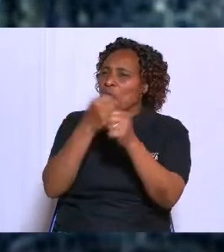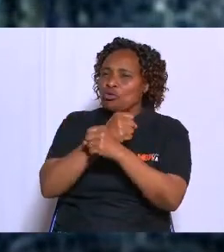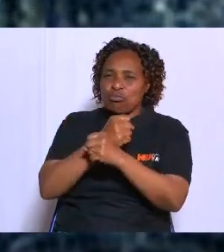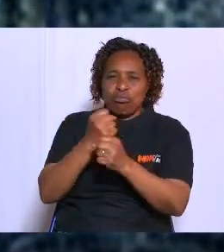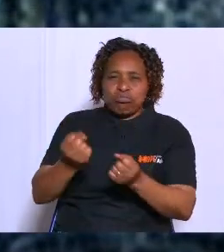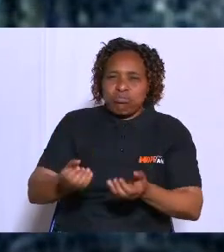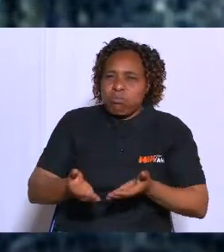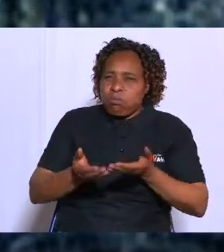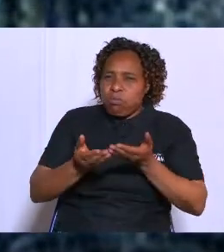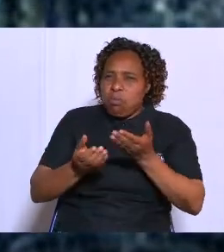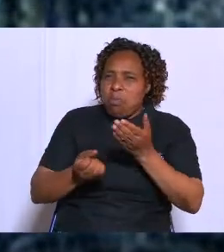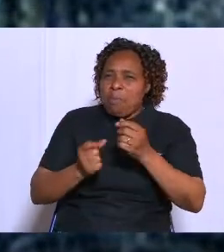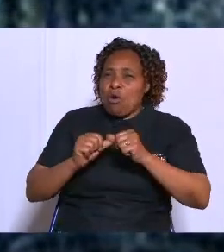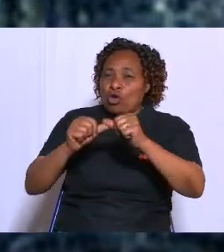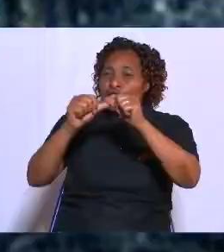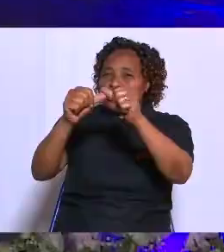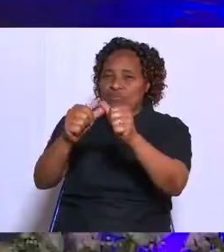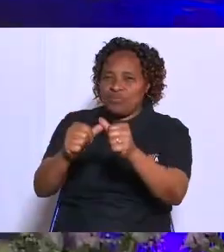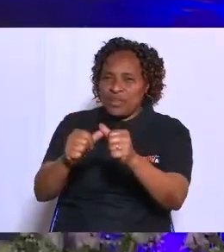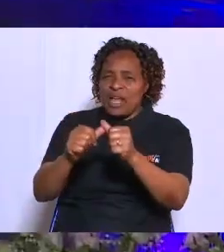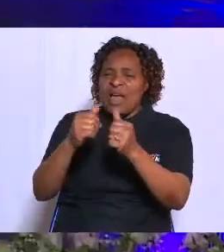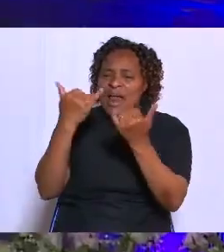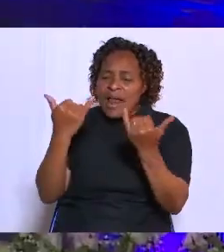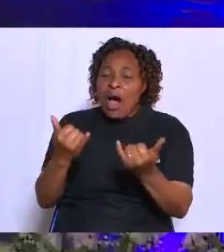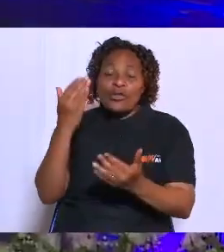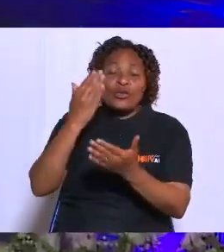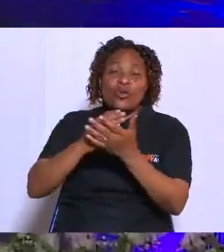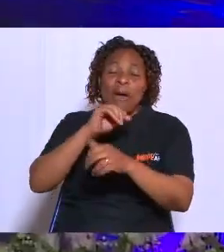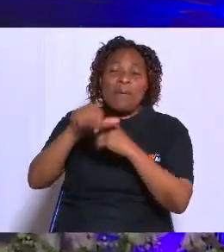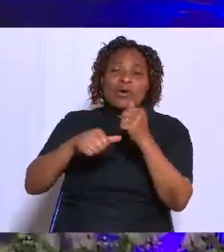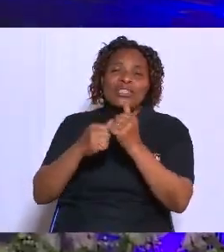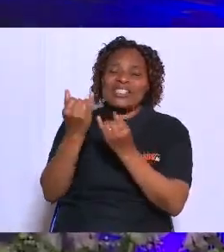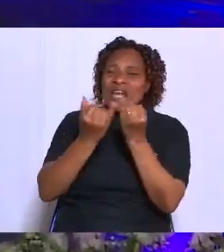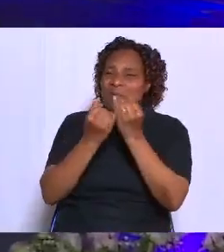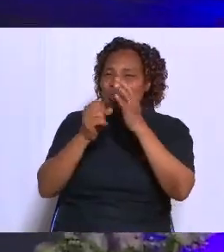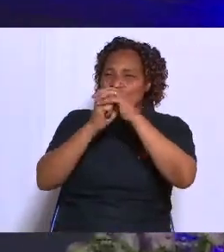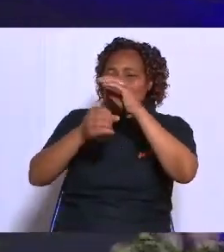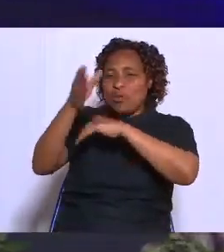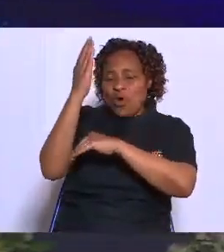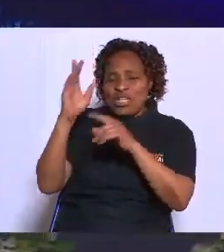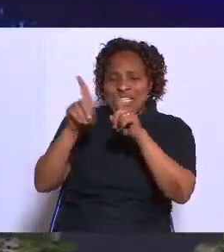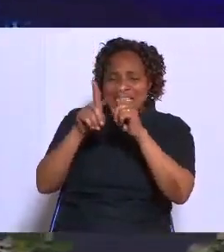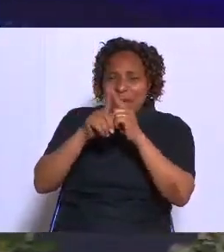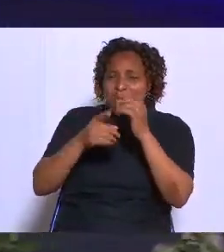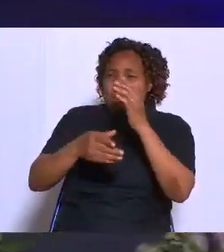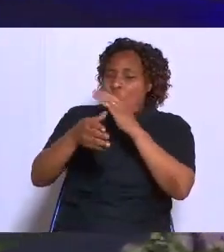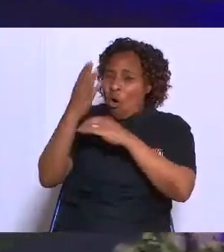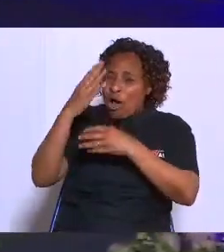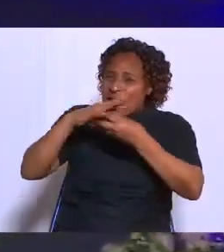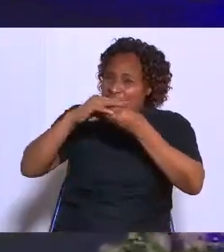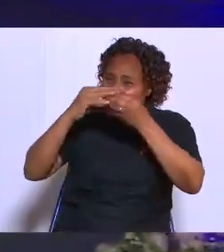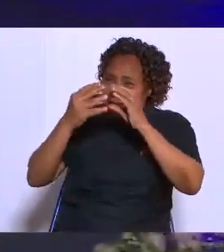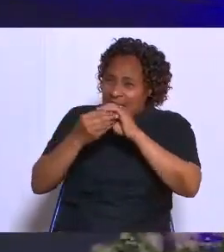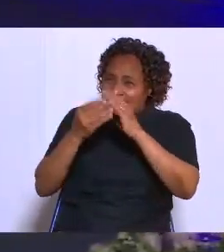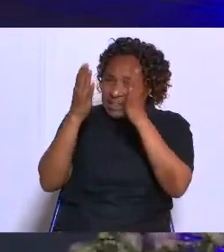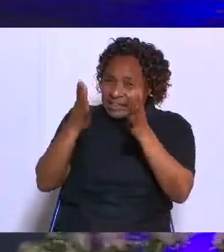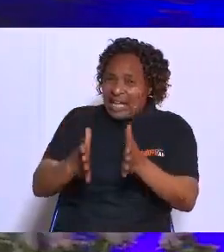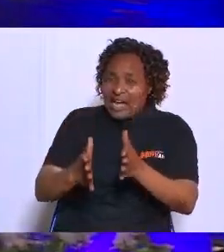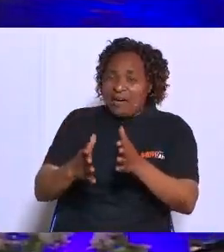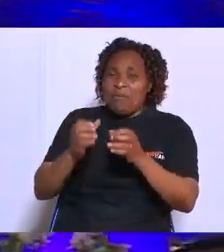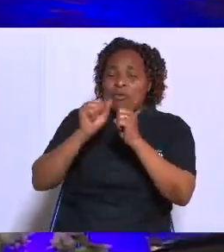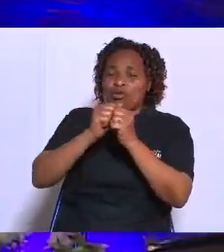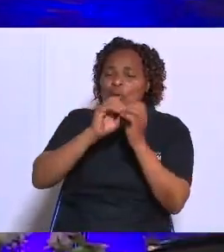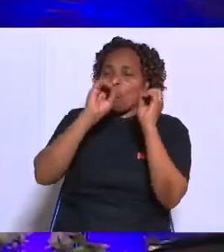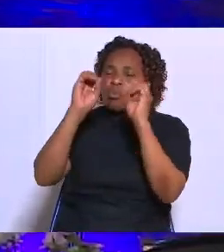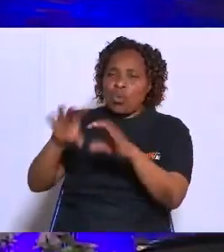so the truth about the Sabbath about worshiping God as Creator was cast to the ground and